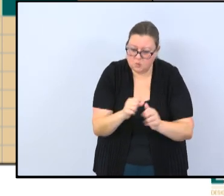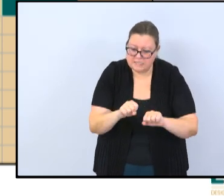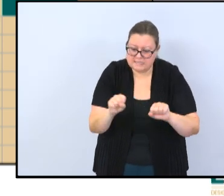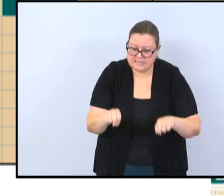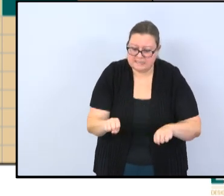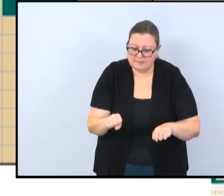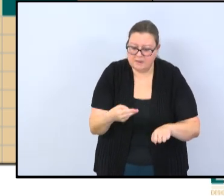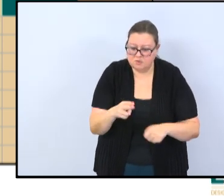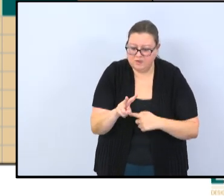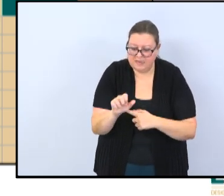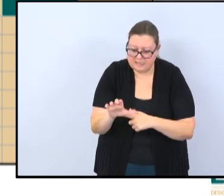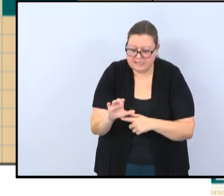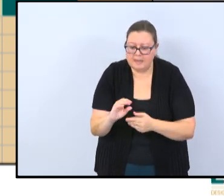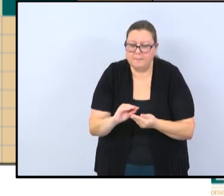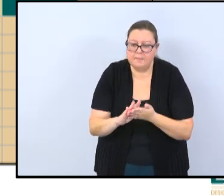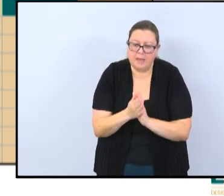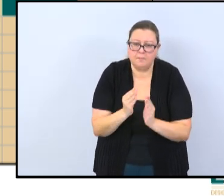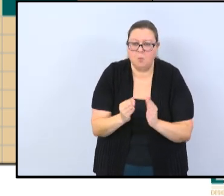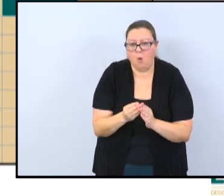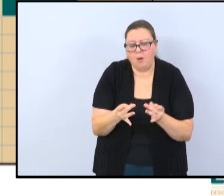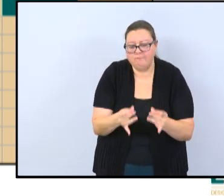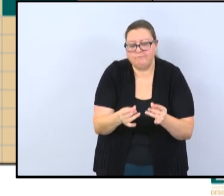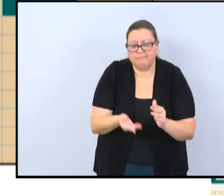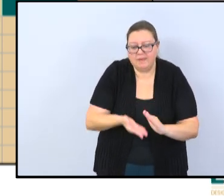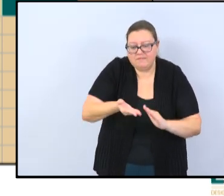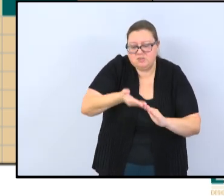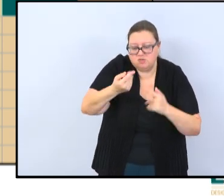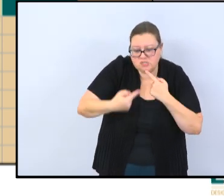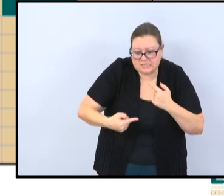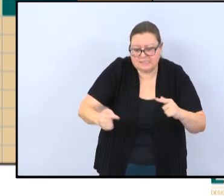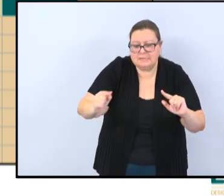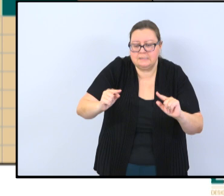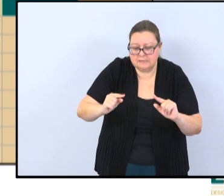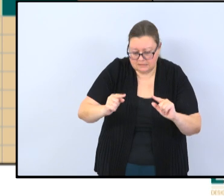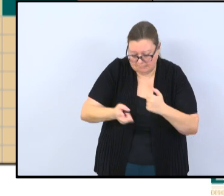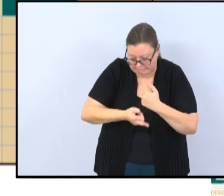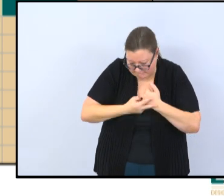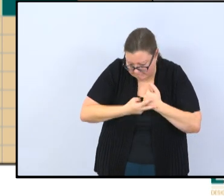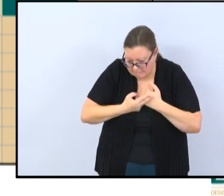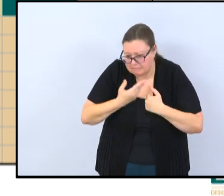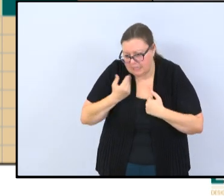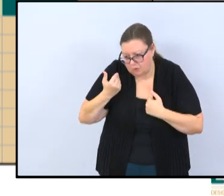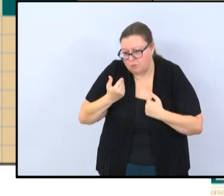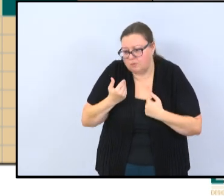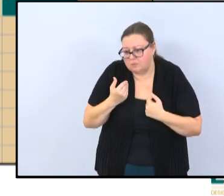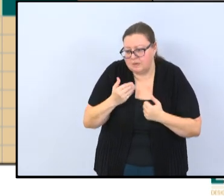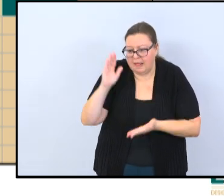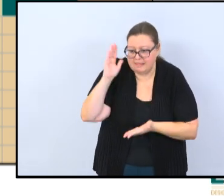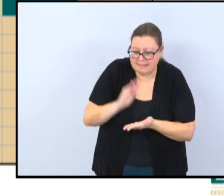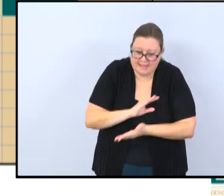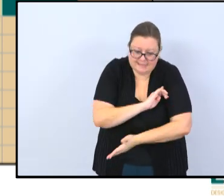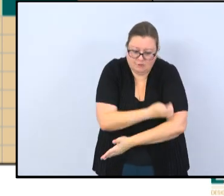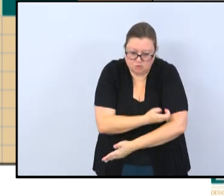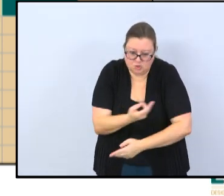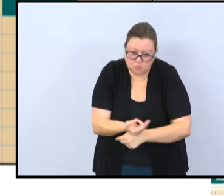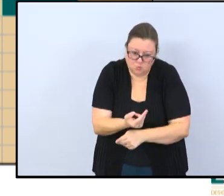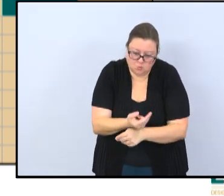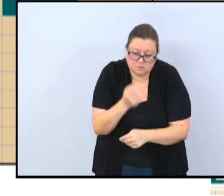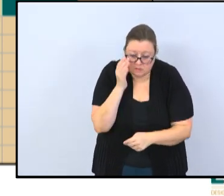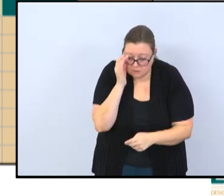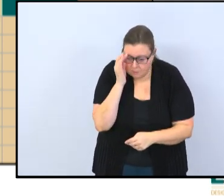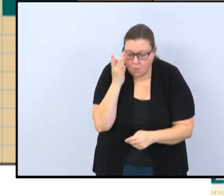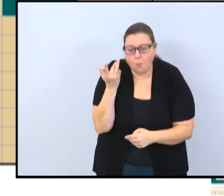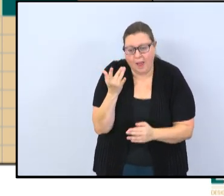make them more efficient, and by thus, basically creating more less energy consumption